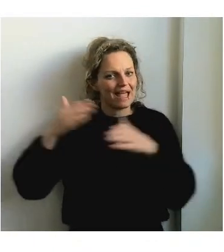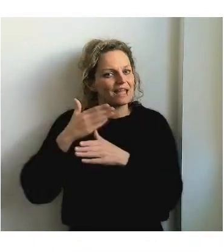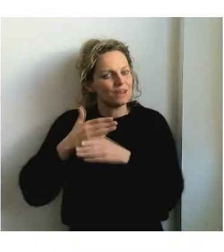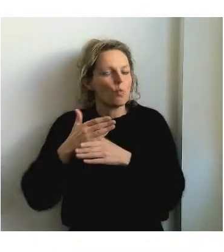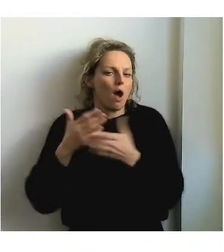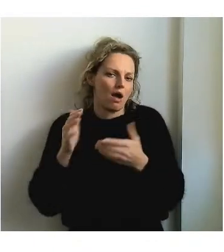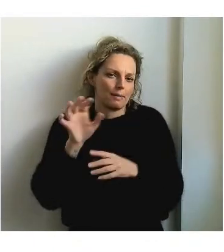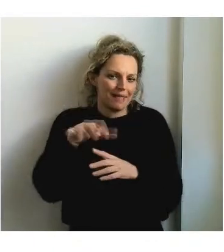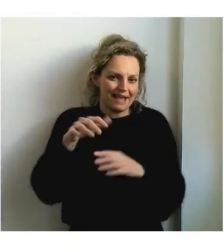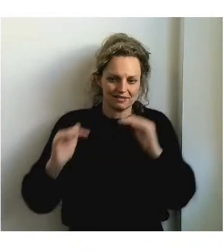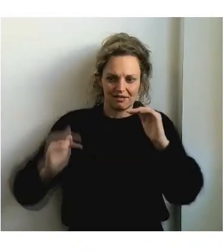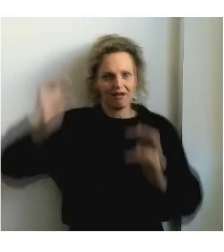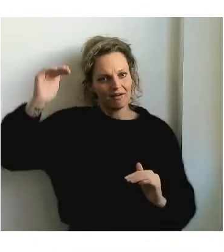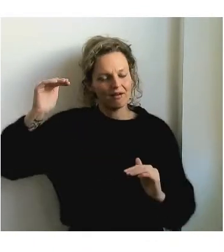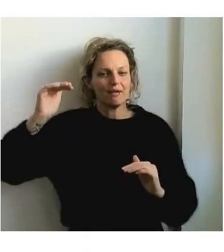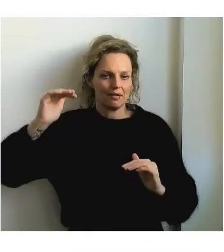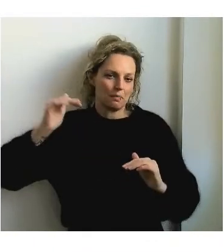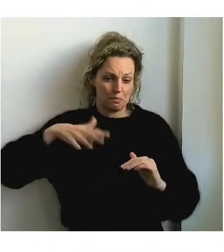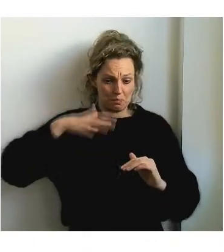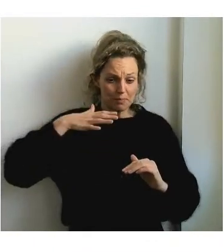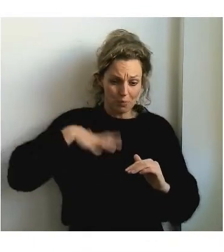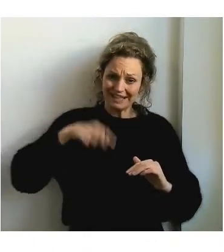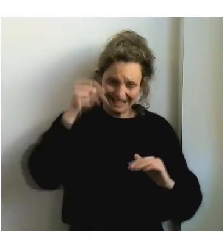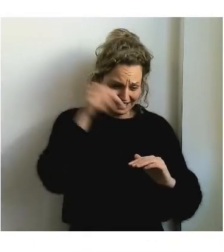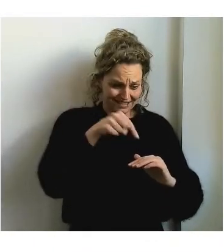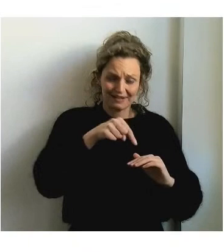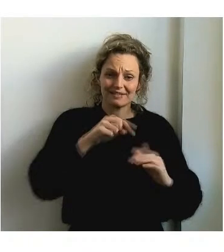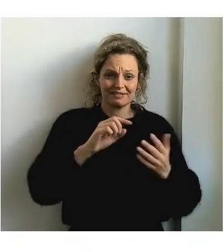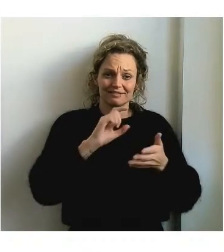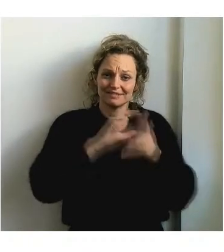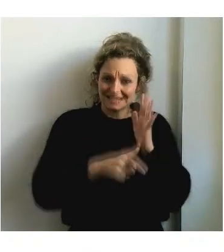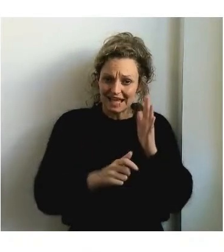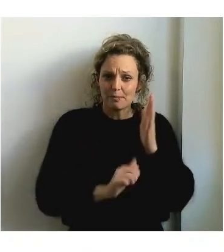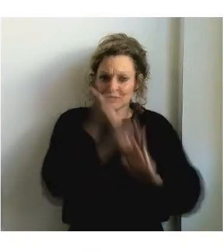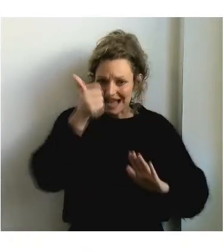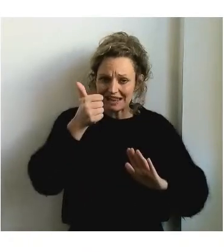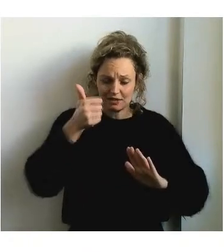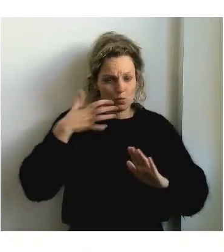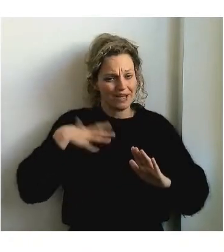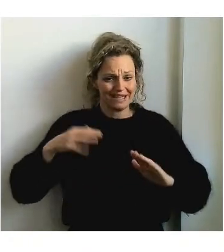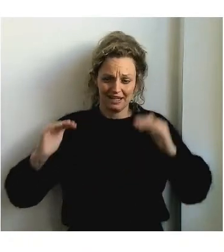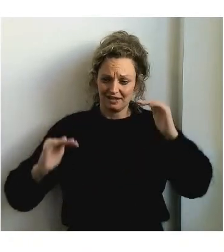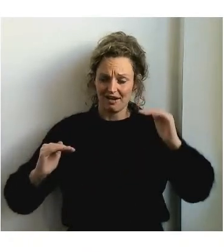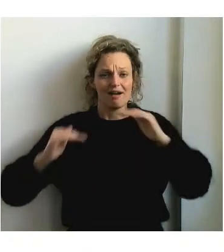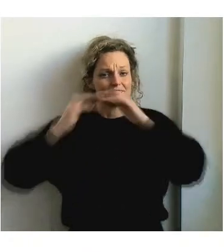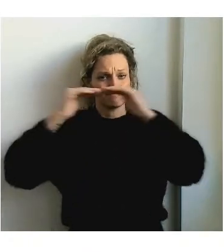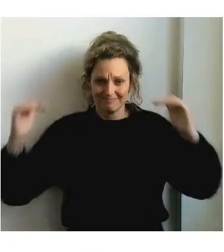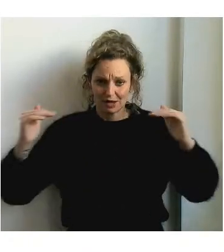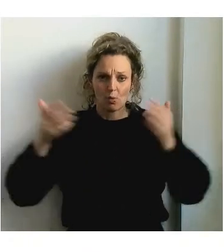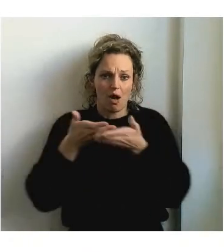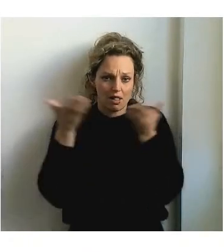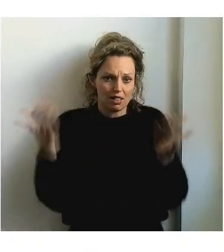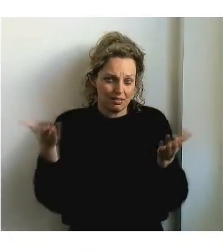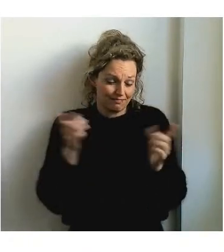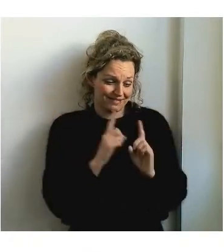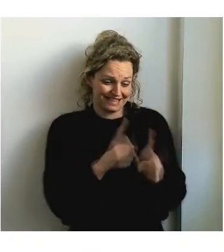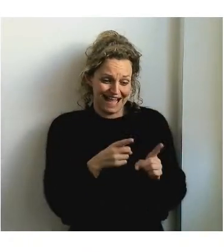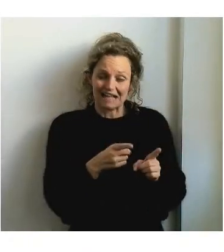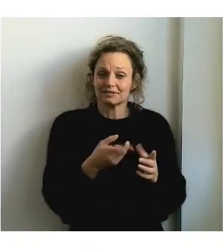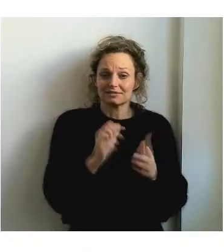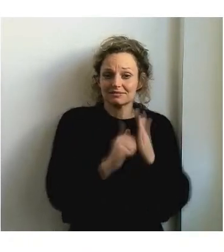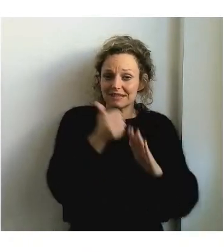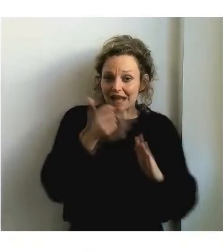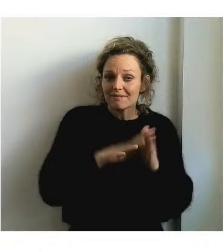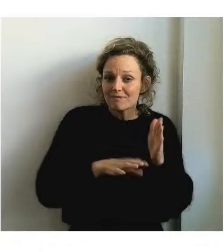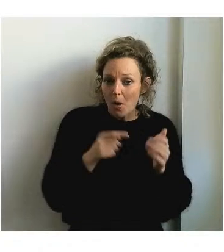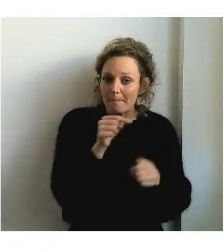as wide a door and as many people coming in through that door as possible, because that's where the talent's going to come from that's going to change the way your business grows and improves.